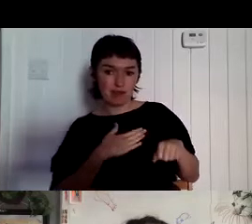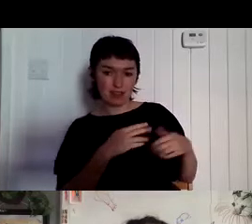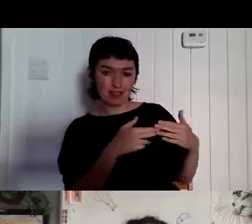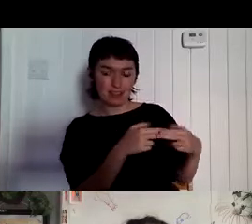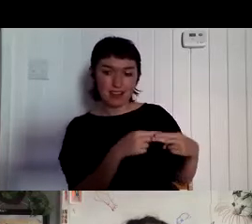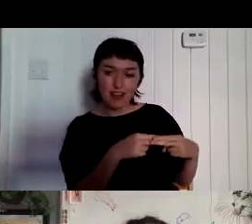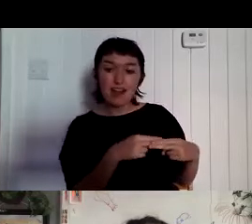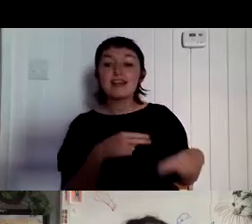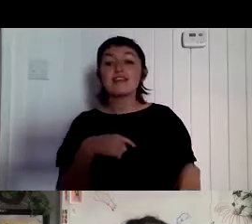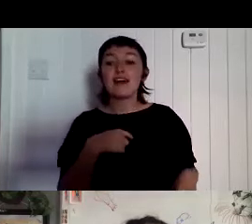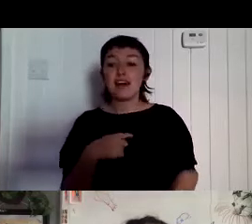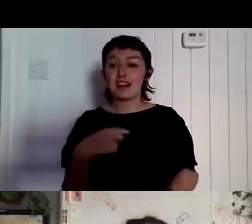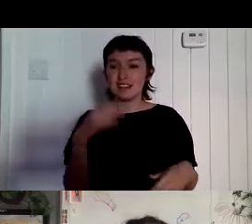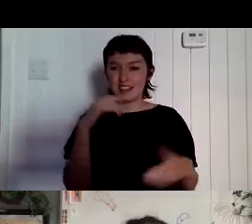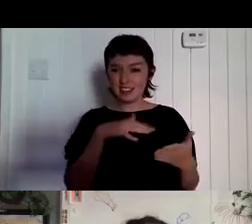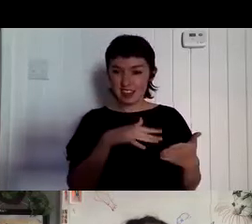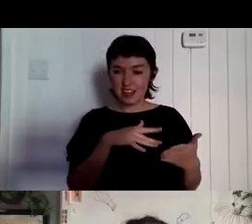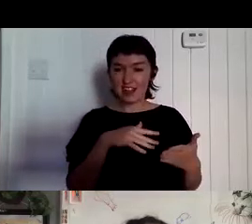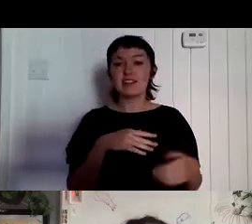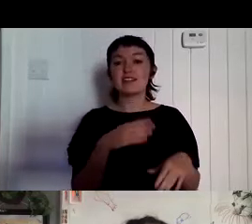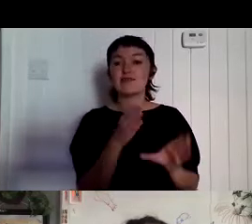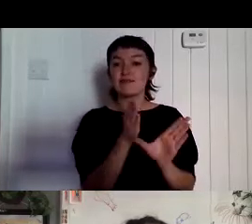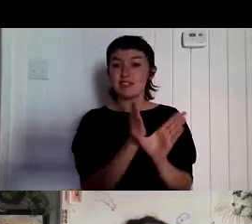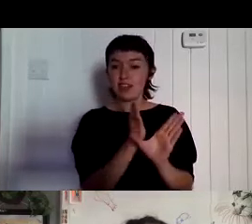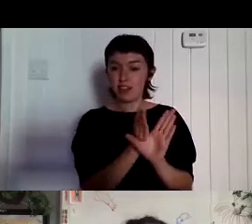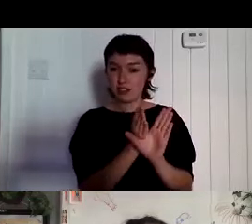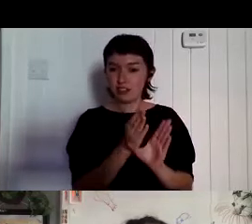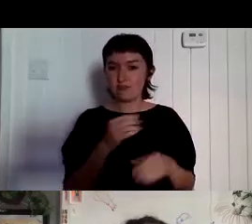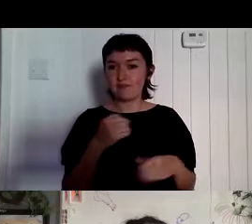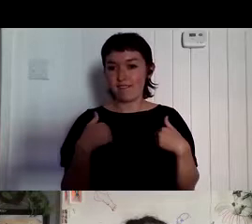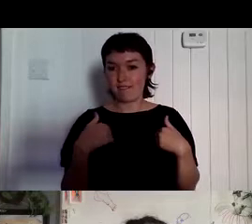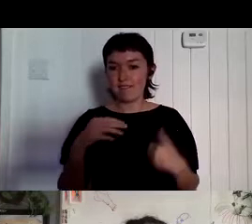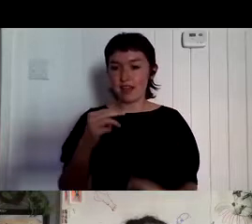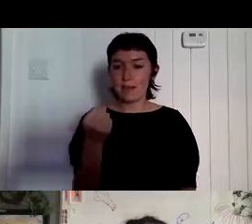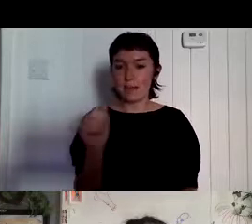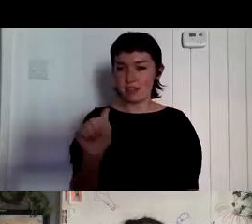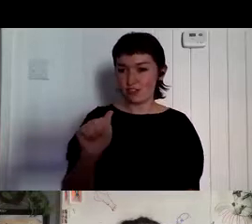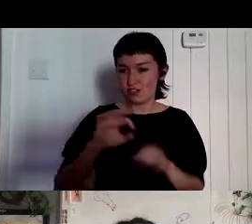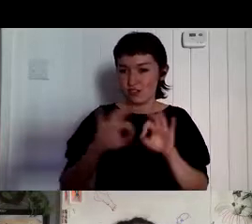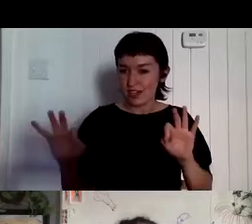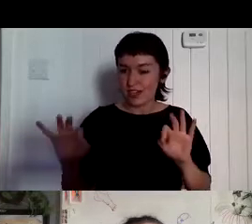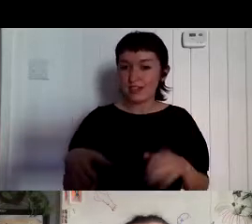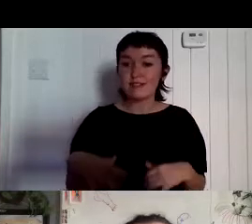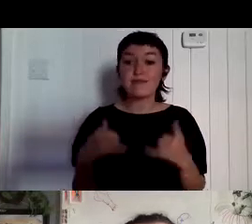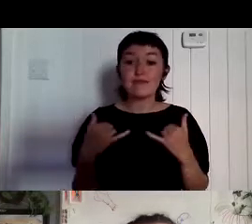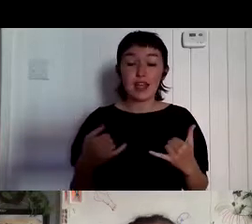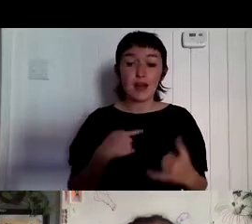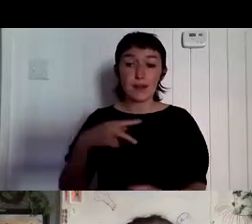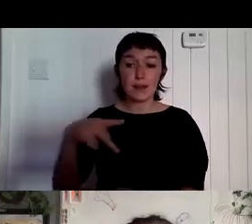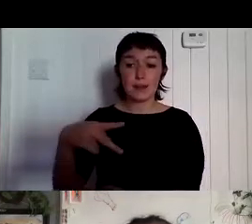different kinds of psychology. And now I'm a PhD student in clinical psychology with an emphasis